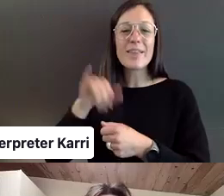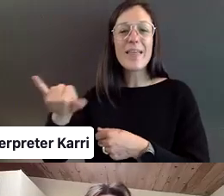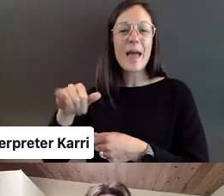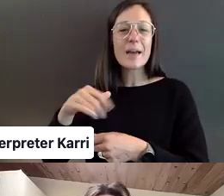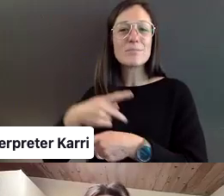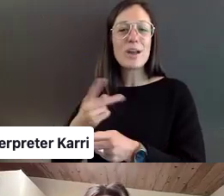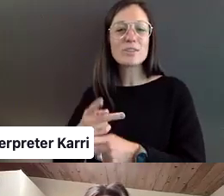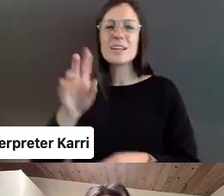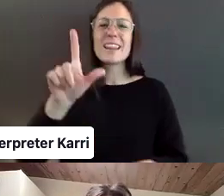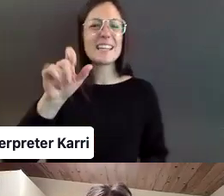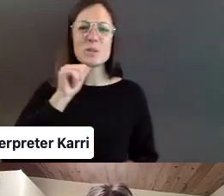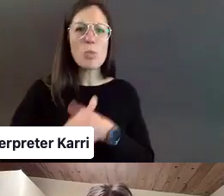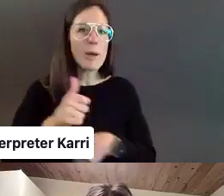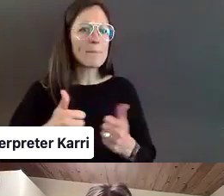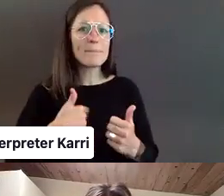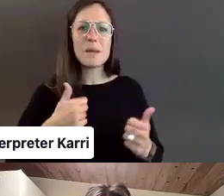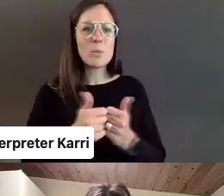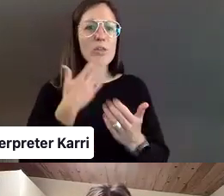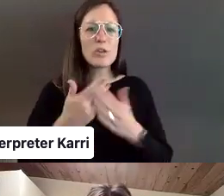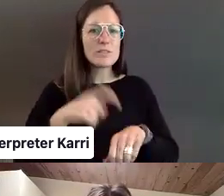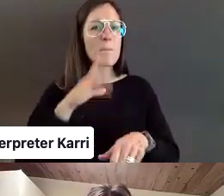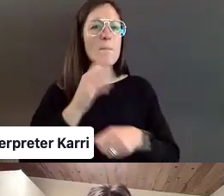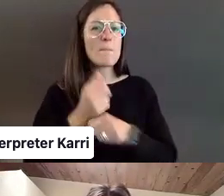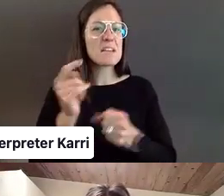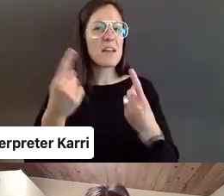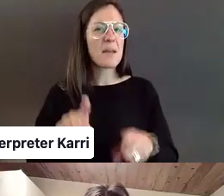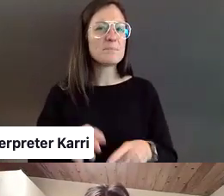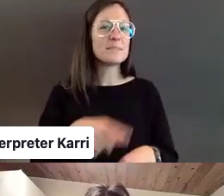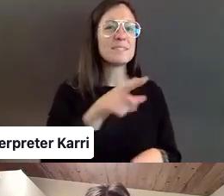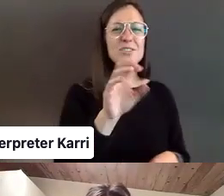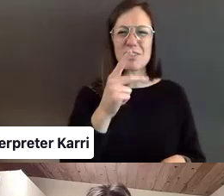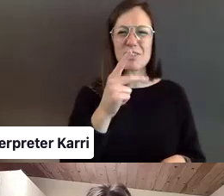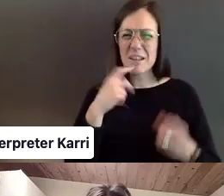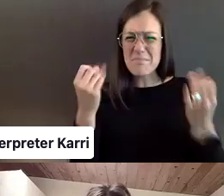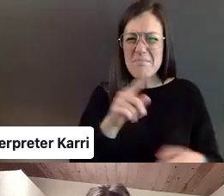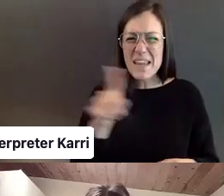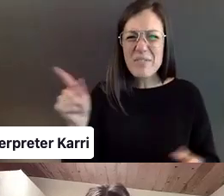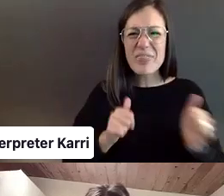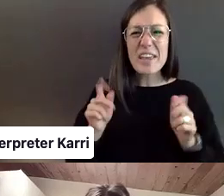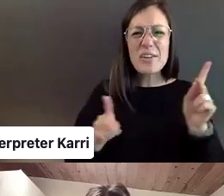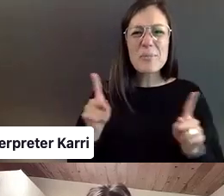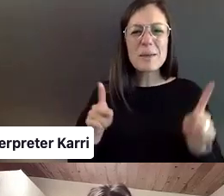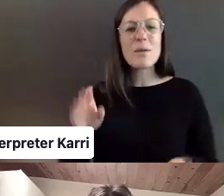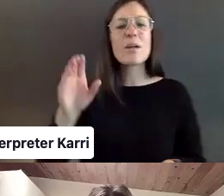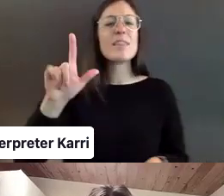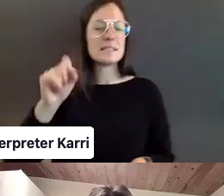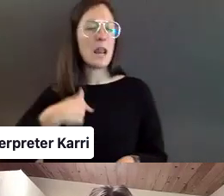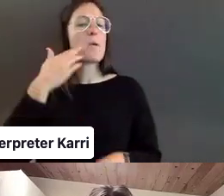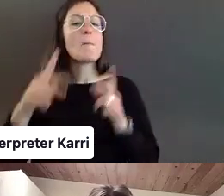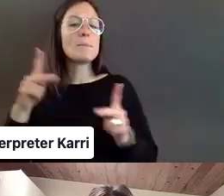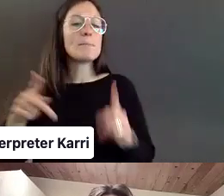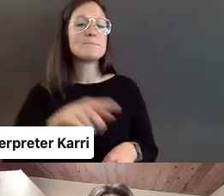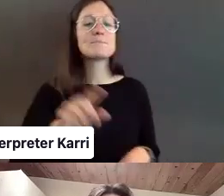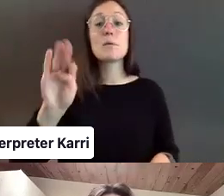with a good time. I'm going to try and make that happen now. Got a lot of theater people here. This I know is people. about to happen. I know people. Yeah, Yeah. I just